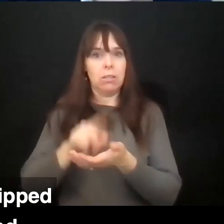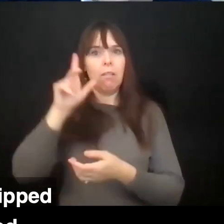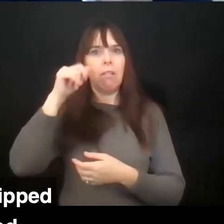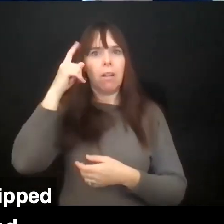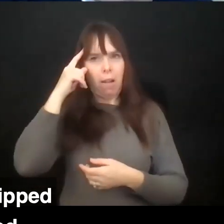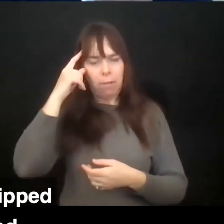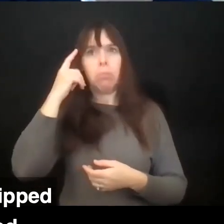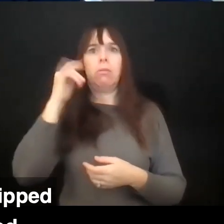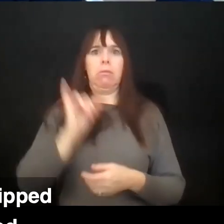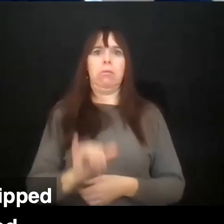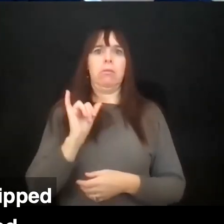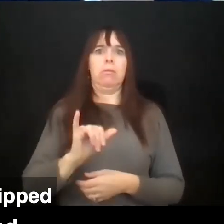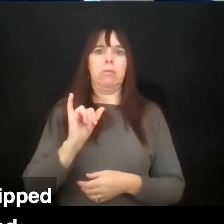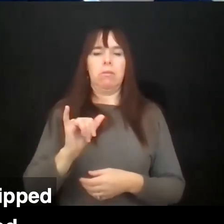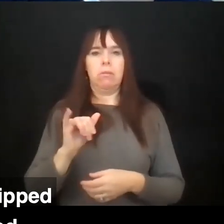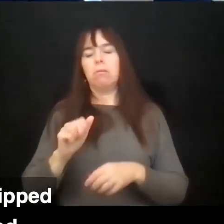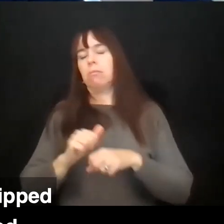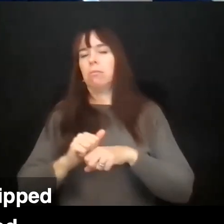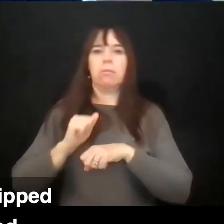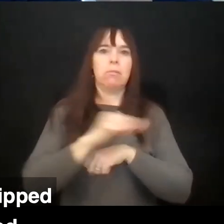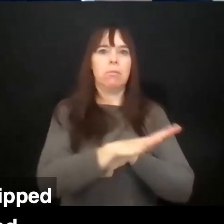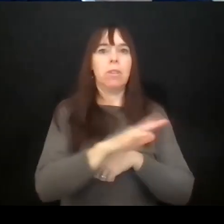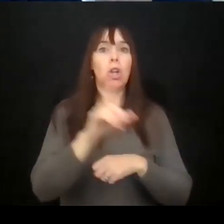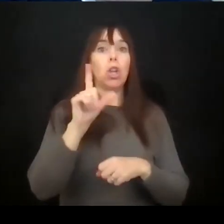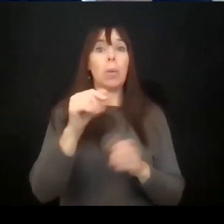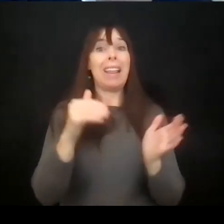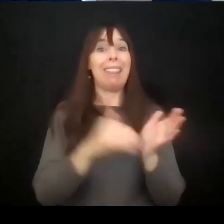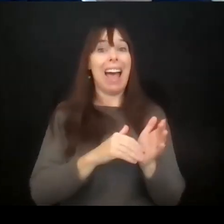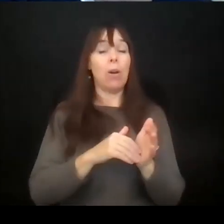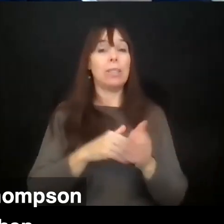shipped 20,000 pounds of food.